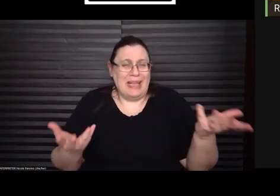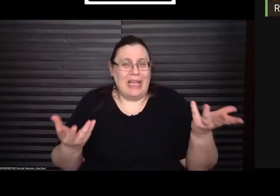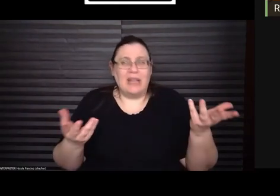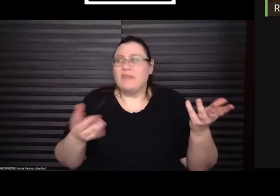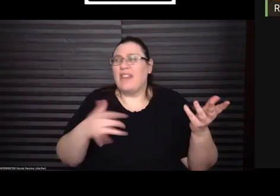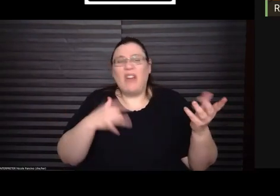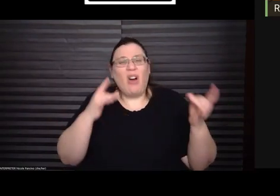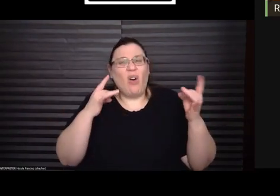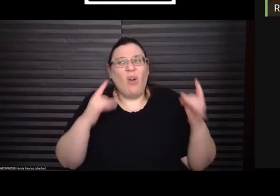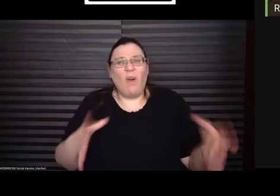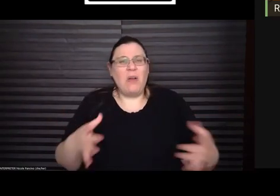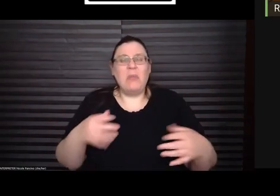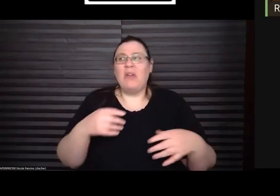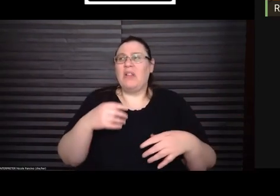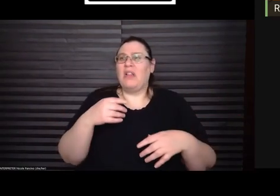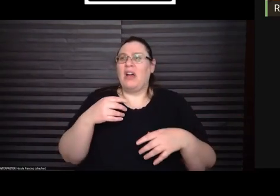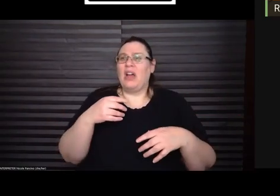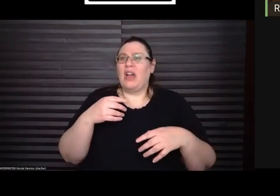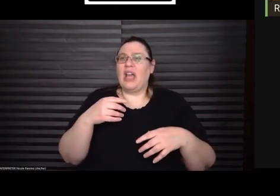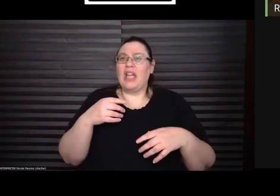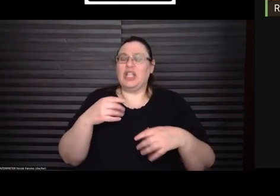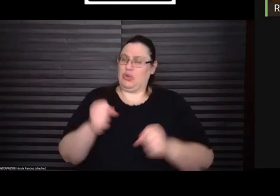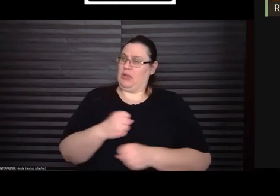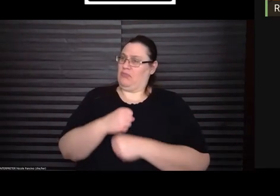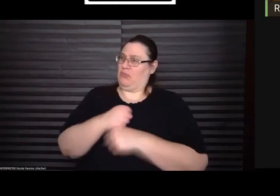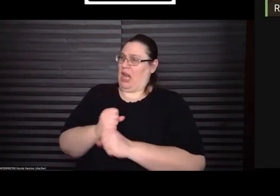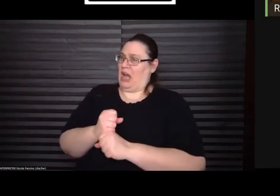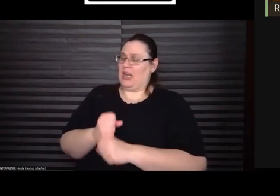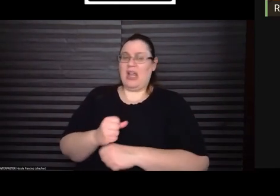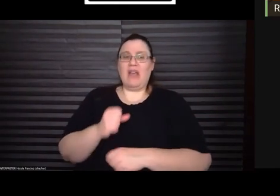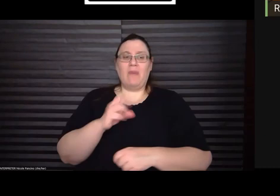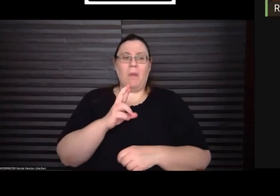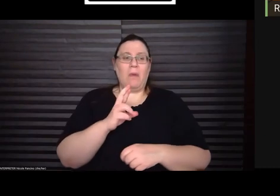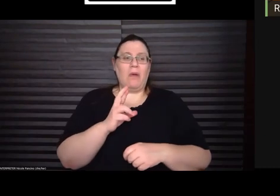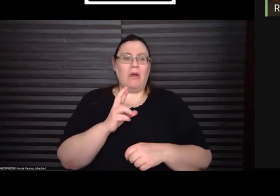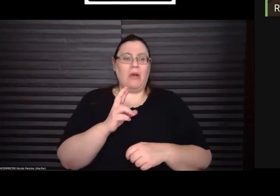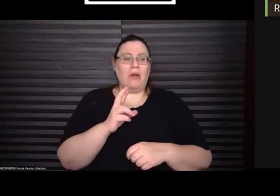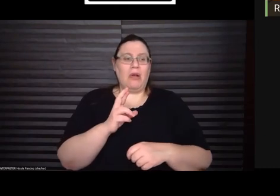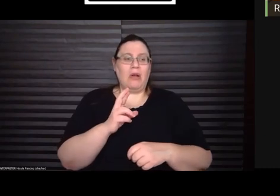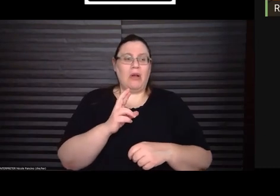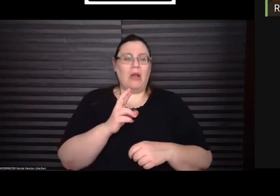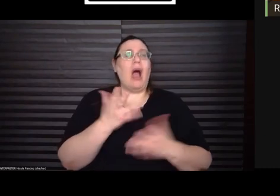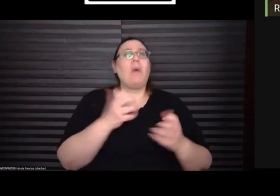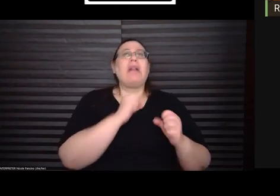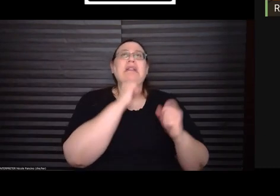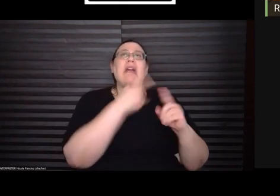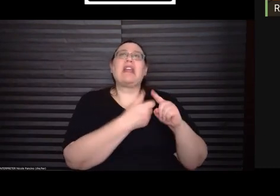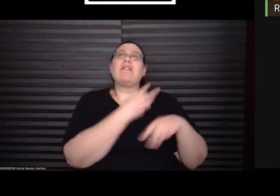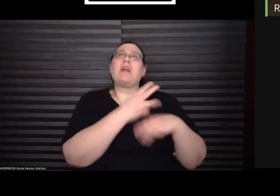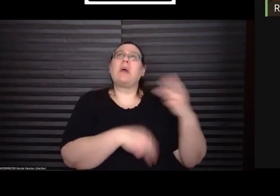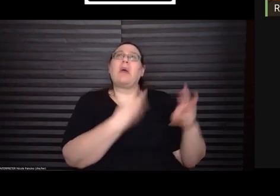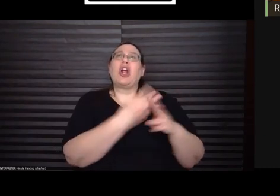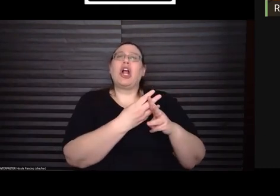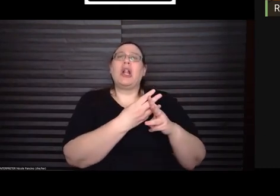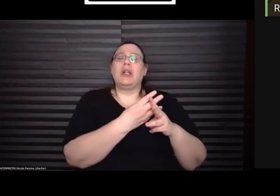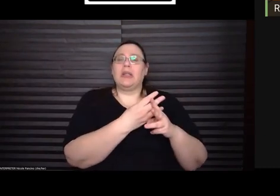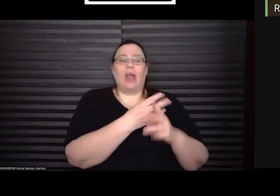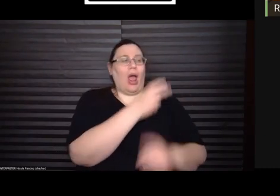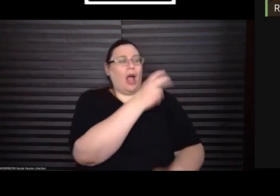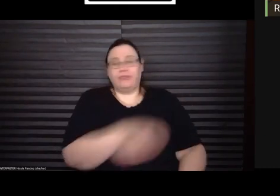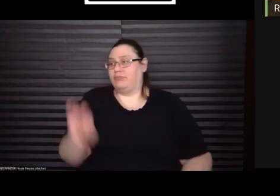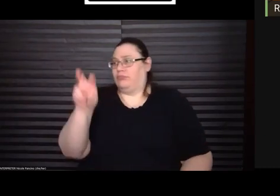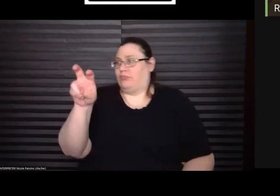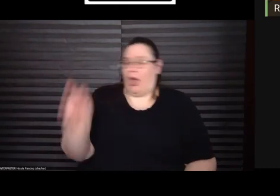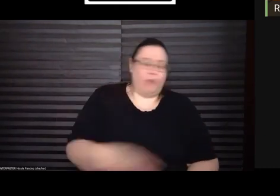Like it was sort of like there was being productive and there was just like wanting nothing from the world. Like it just,